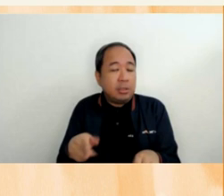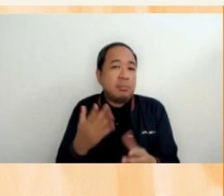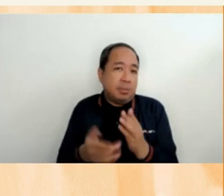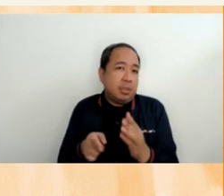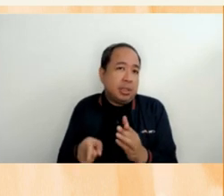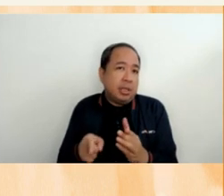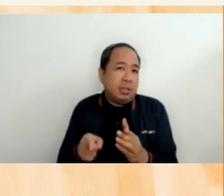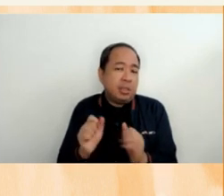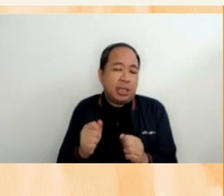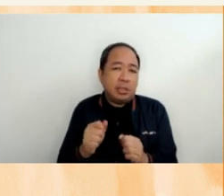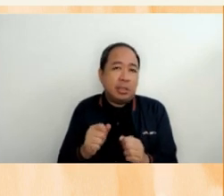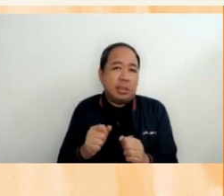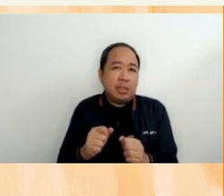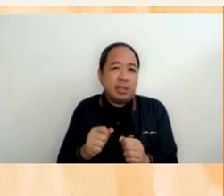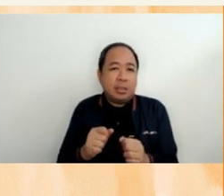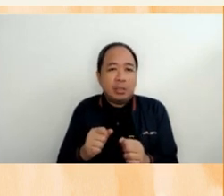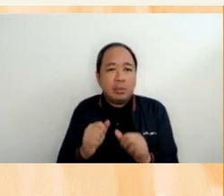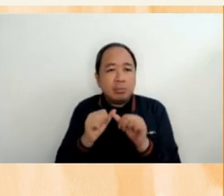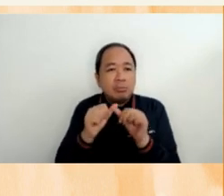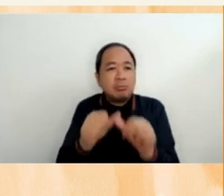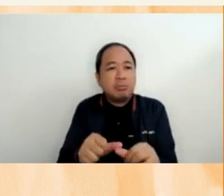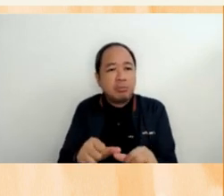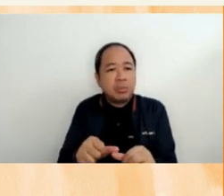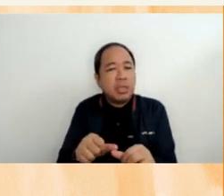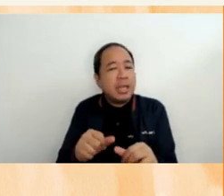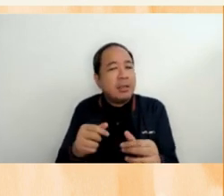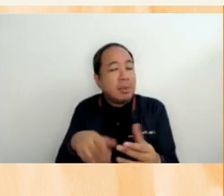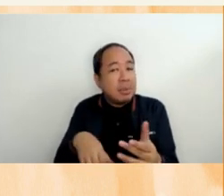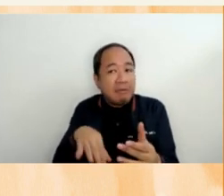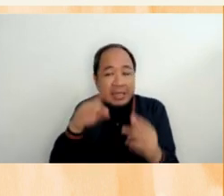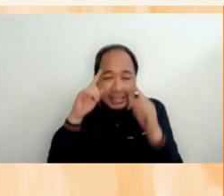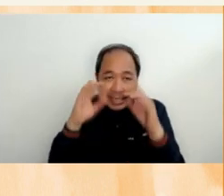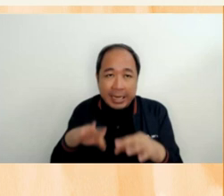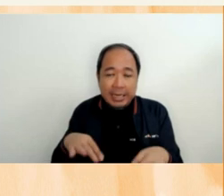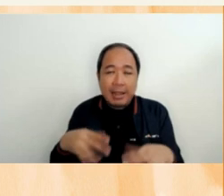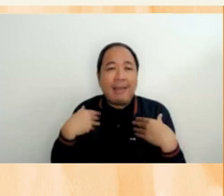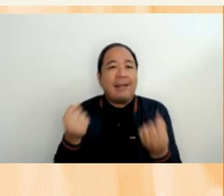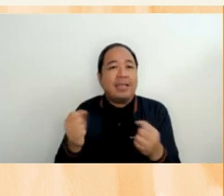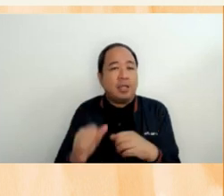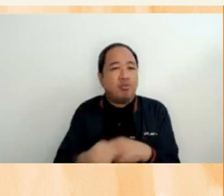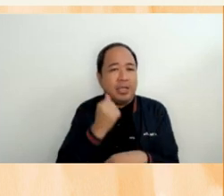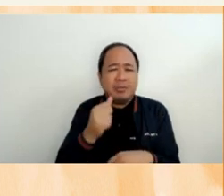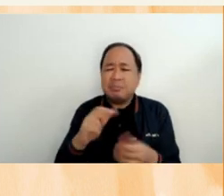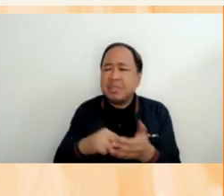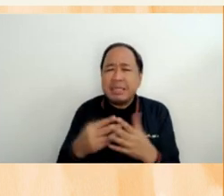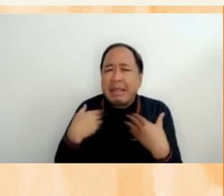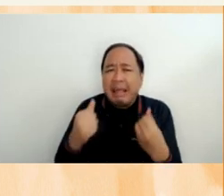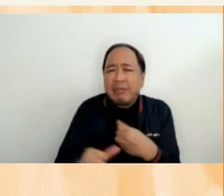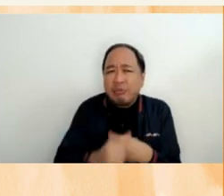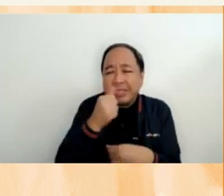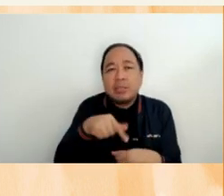take healthy risks. So, what is healthy risk? This is the kind of risk that helps them